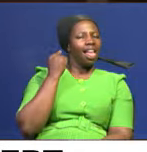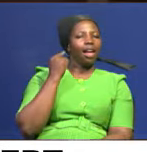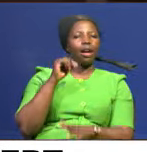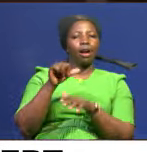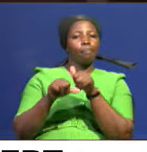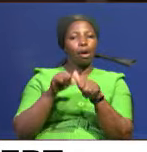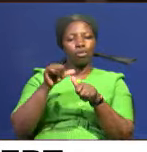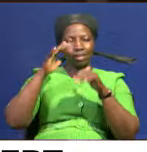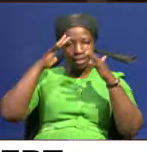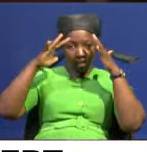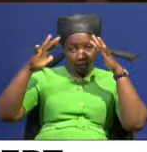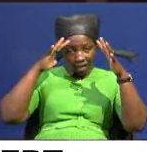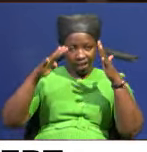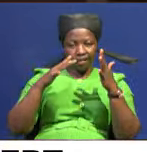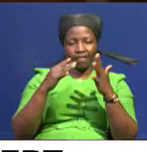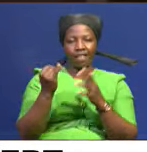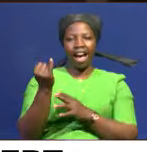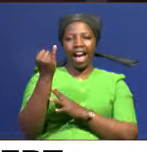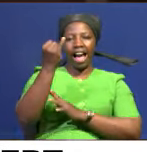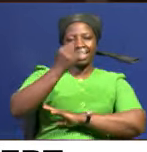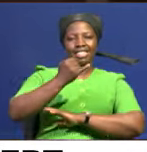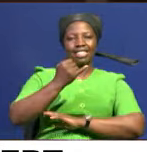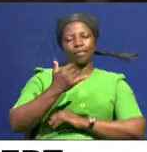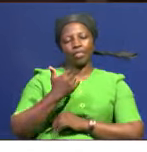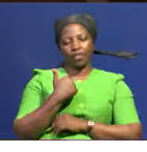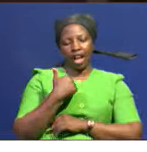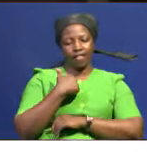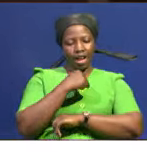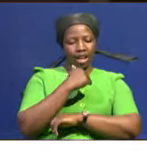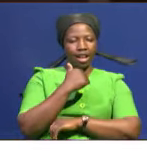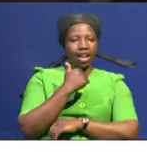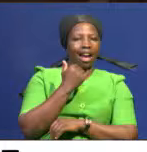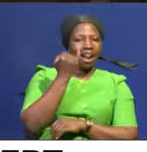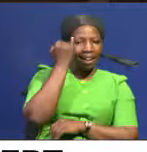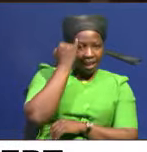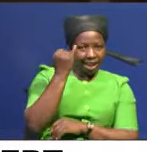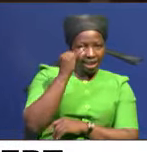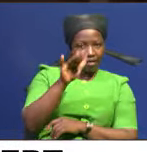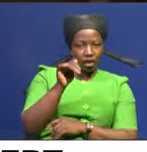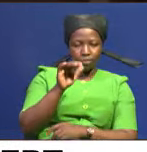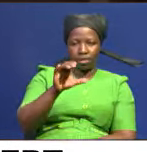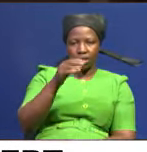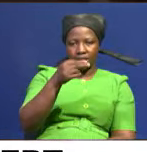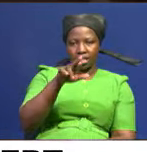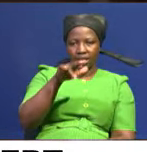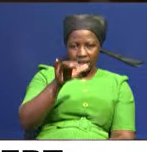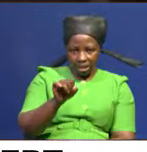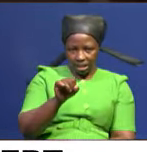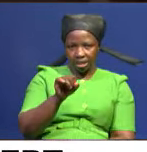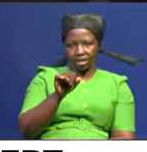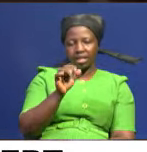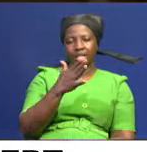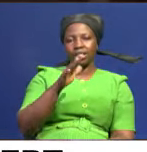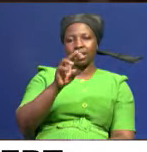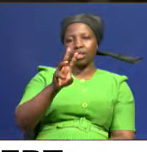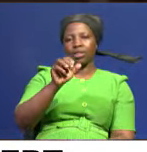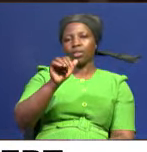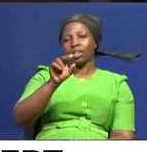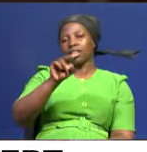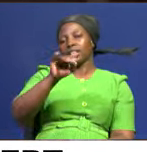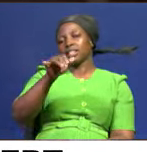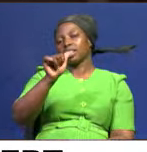about creative arts. There was a school of thought by Professor Chris Wanjala arguing